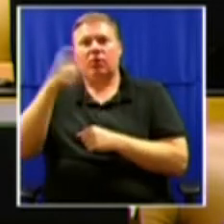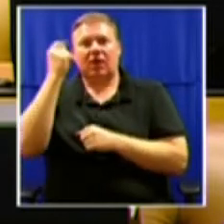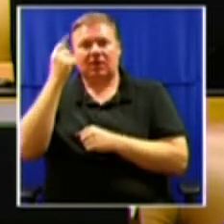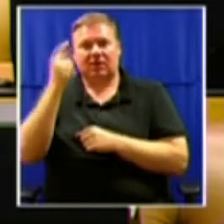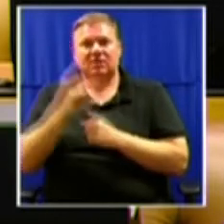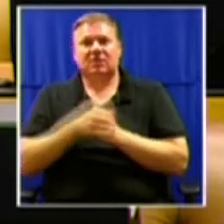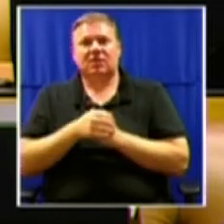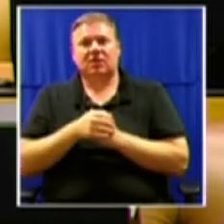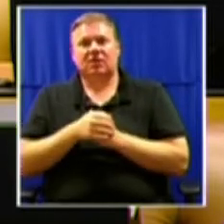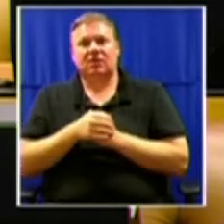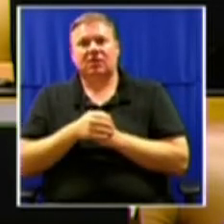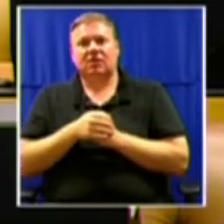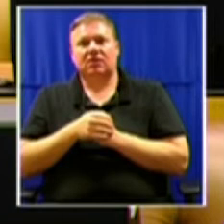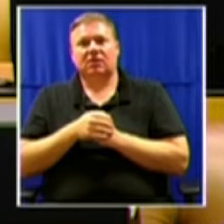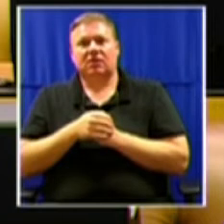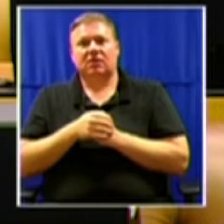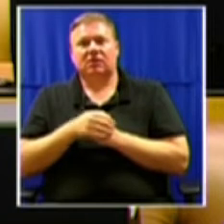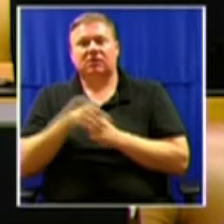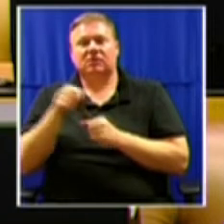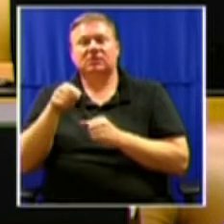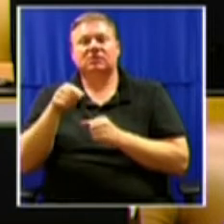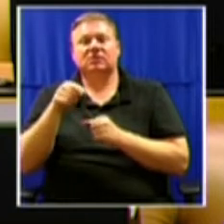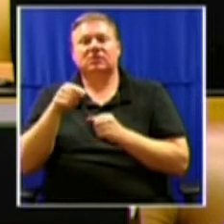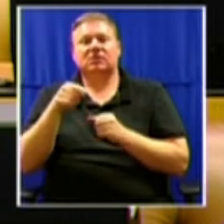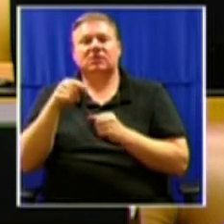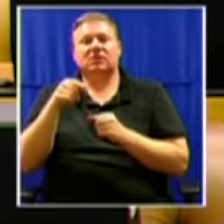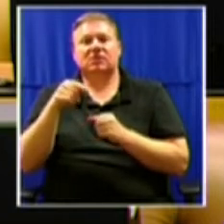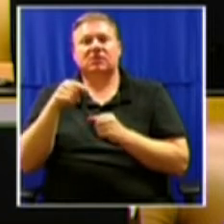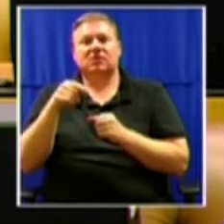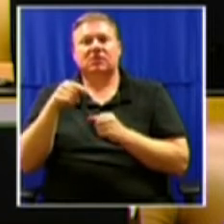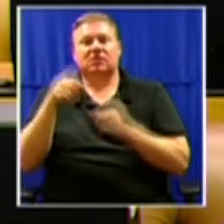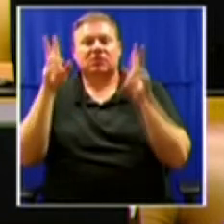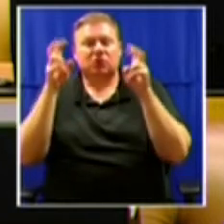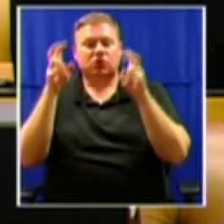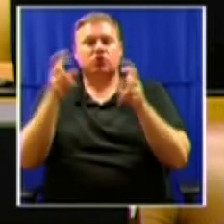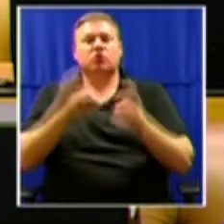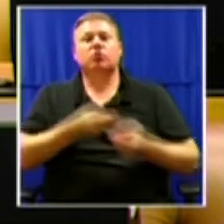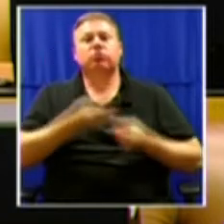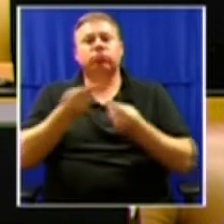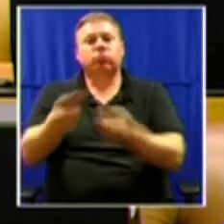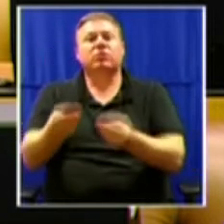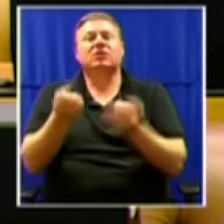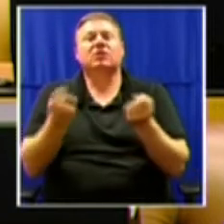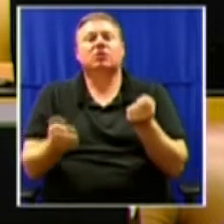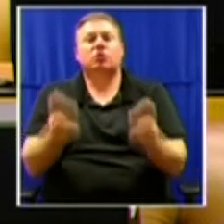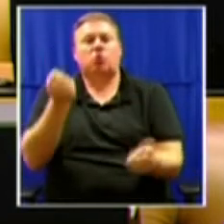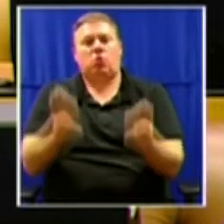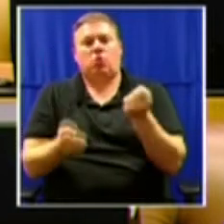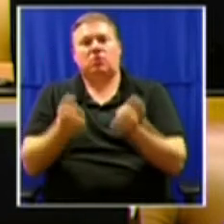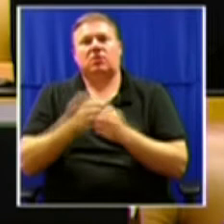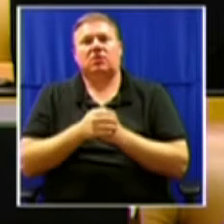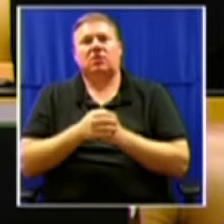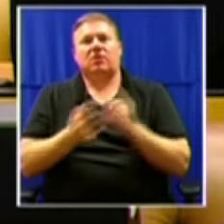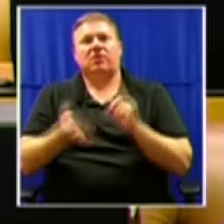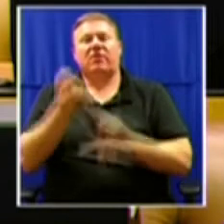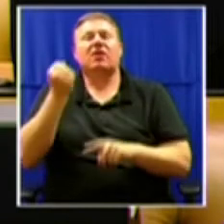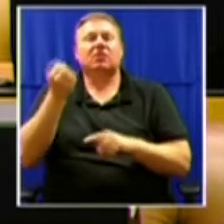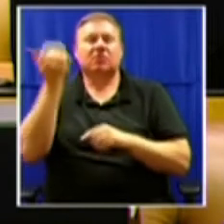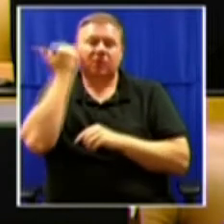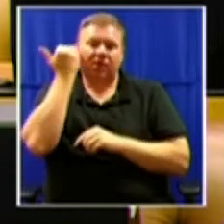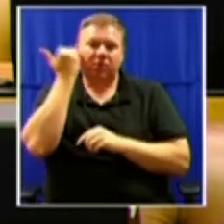causa matter where the matter was taken to court, and we were found as a government and the